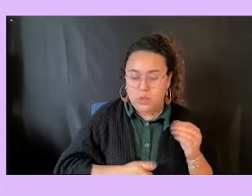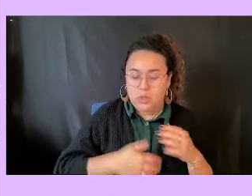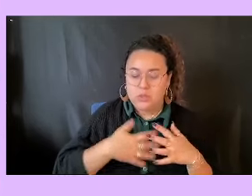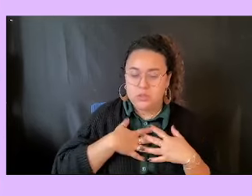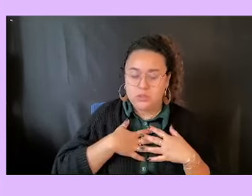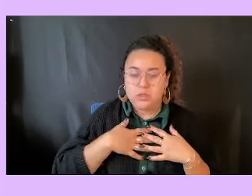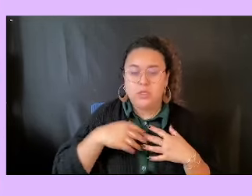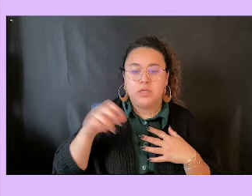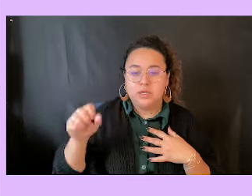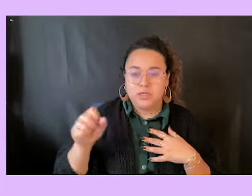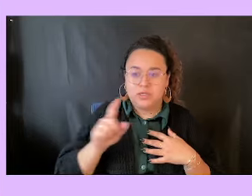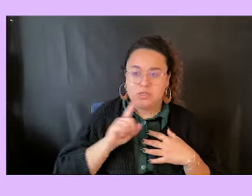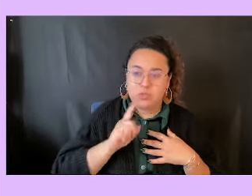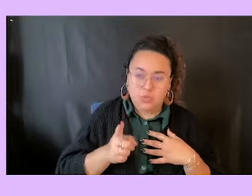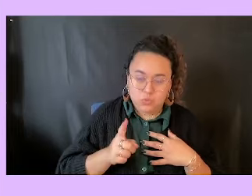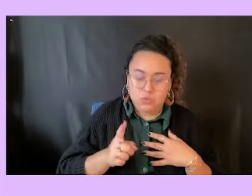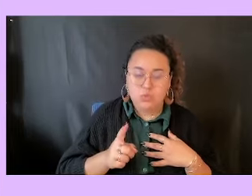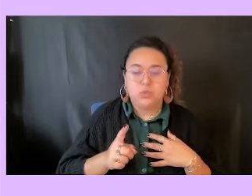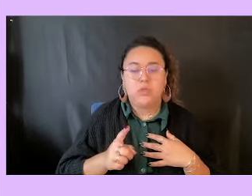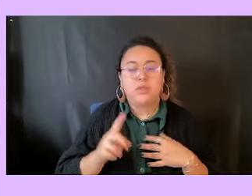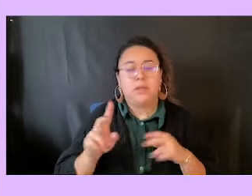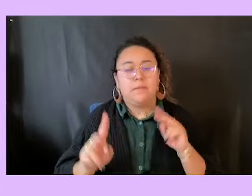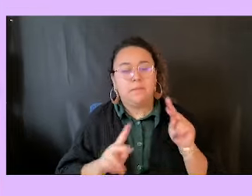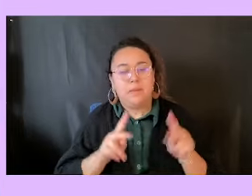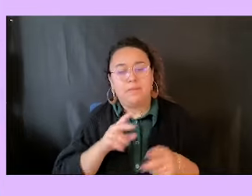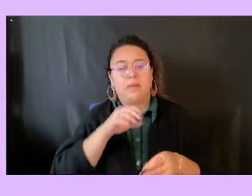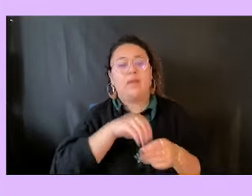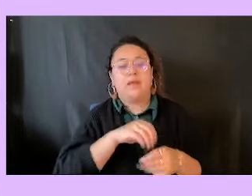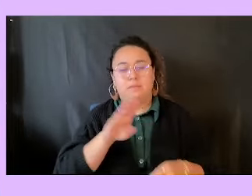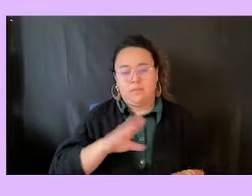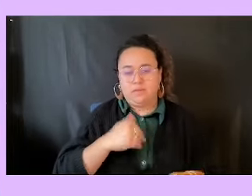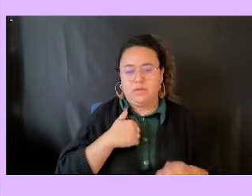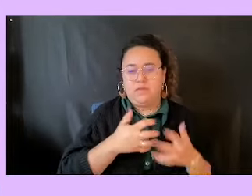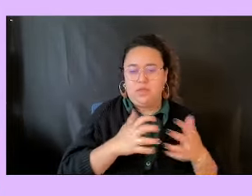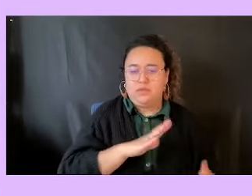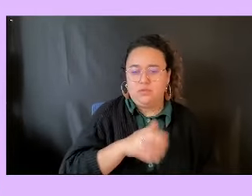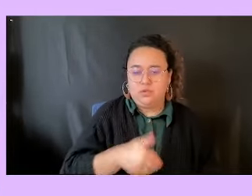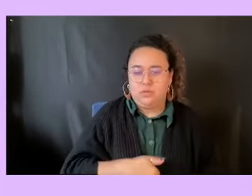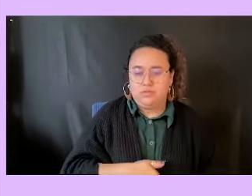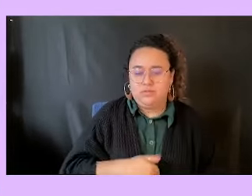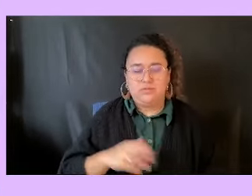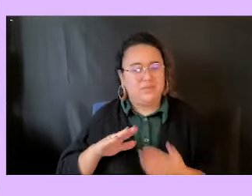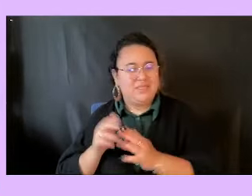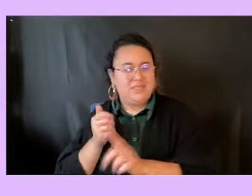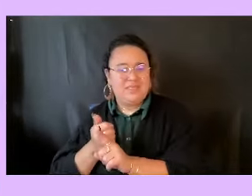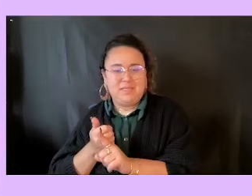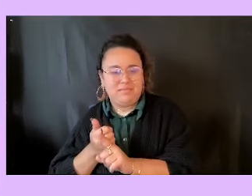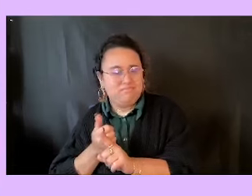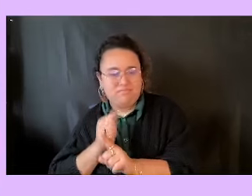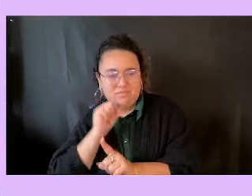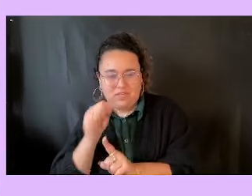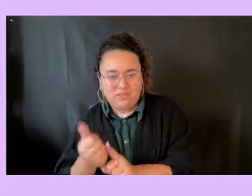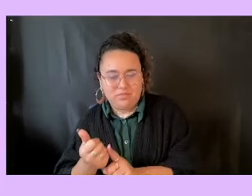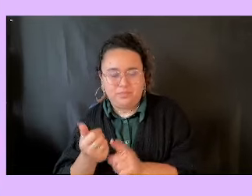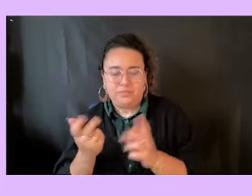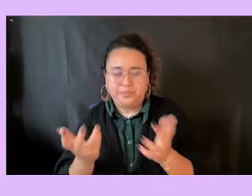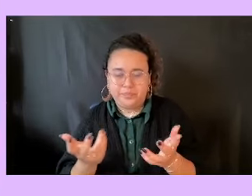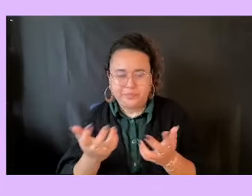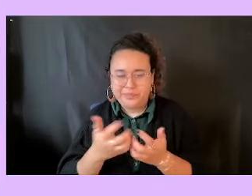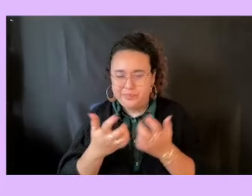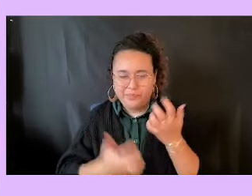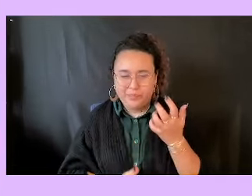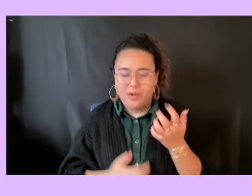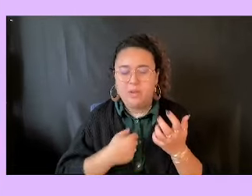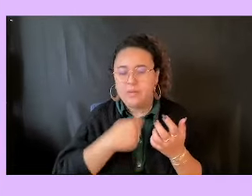Yes, that is so true, but I think the people in Boston do have a lot of soul, but the city itself does not. I'm thinking a lot about